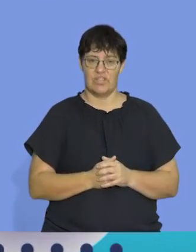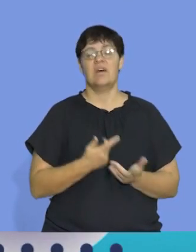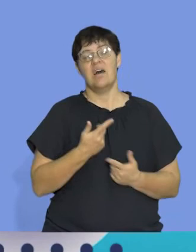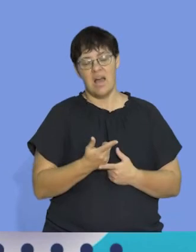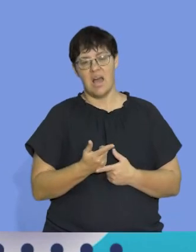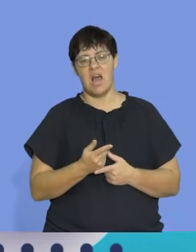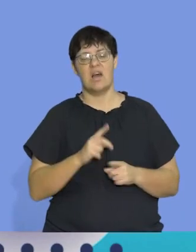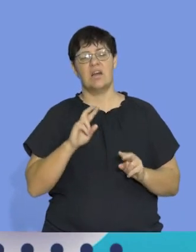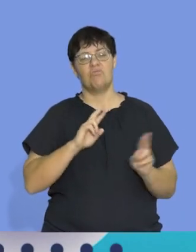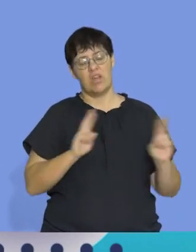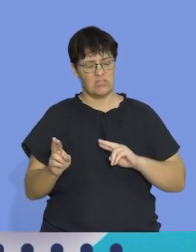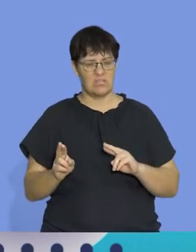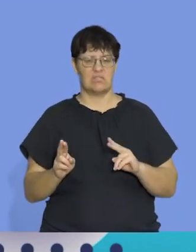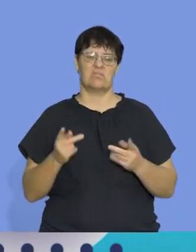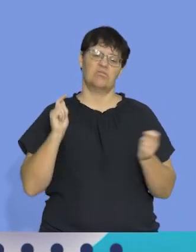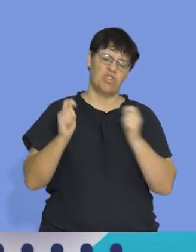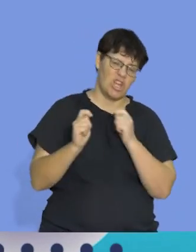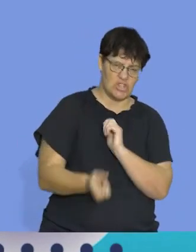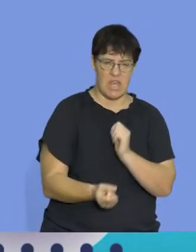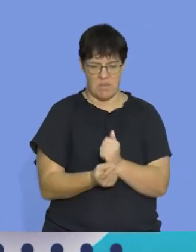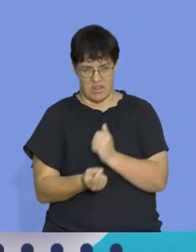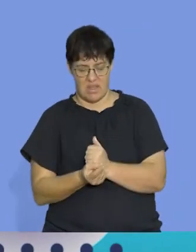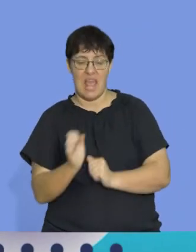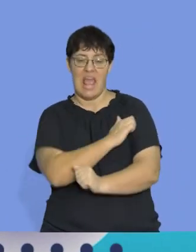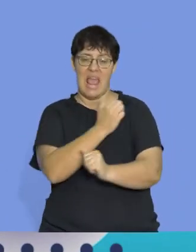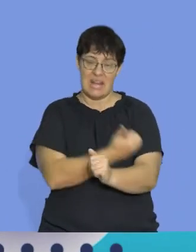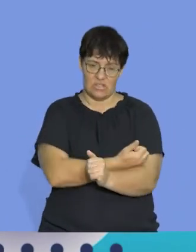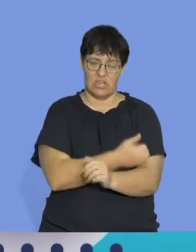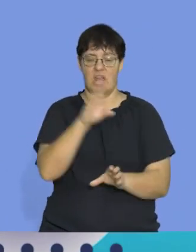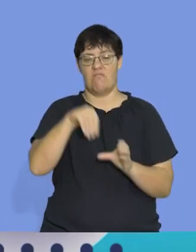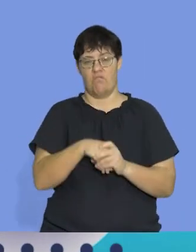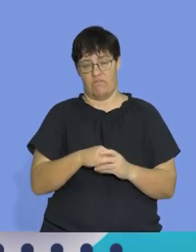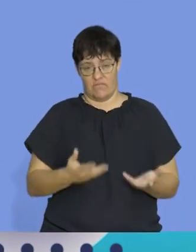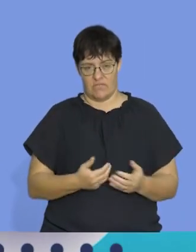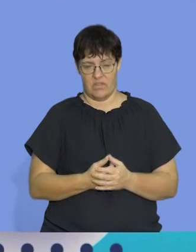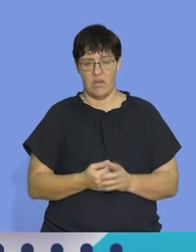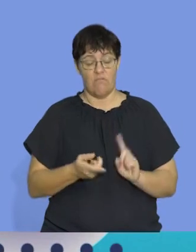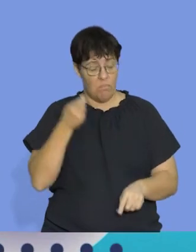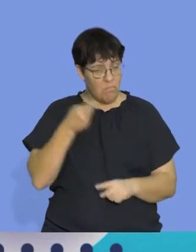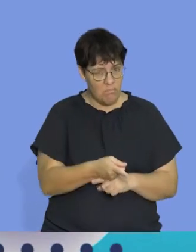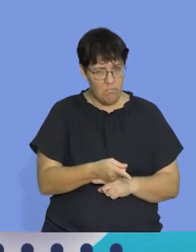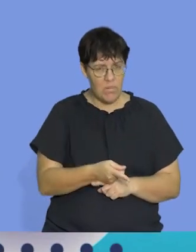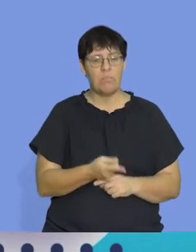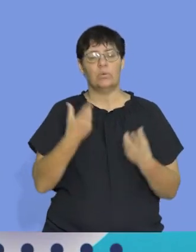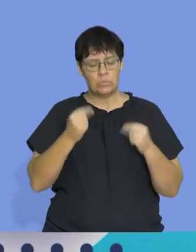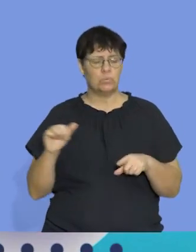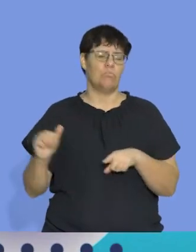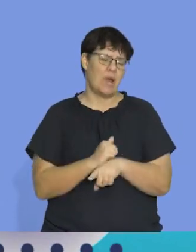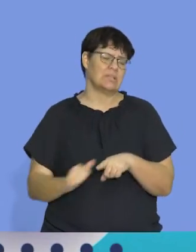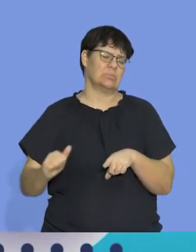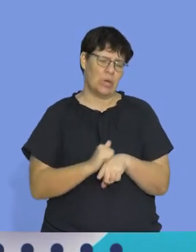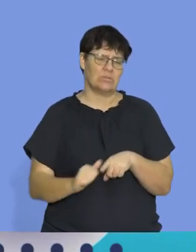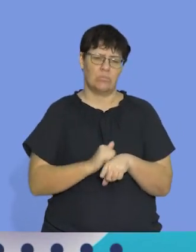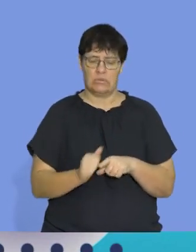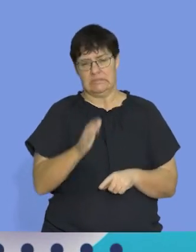reaction and the how energy is actually involved. So from this, we need to do as much practice as we possibly can,